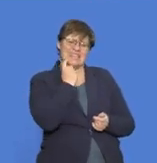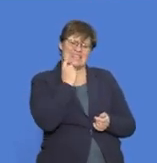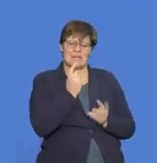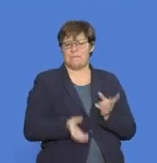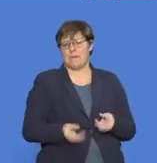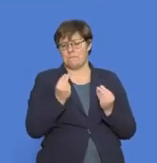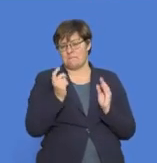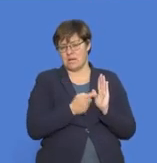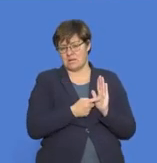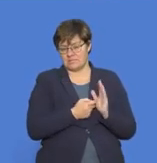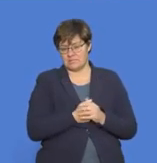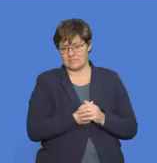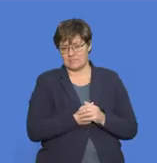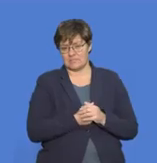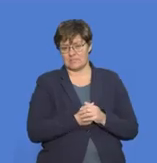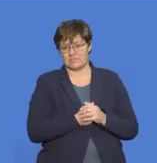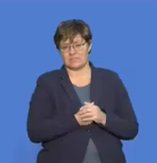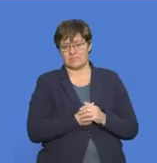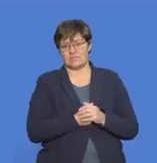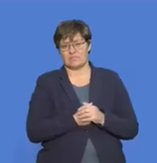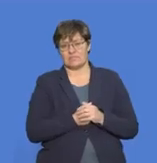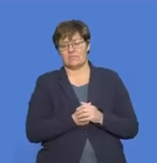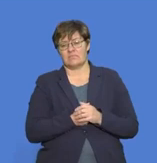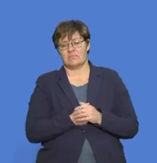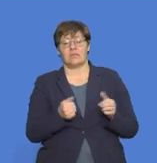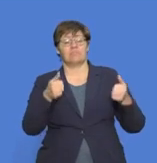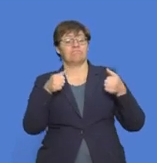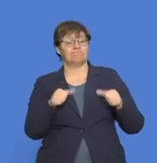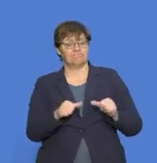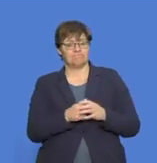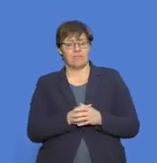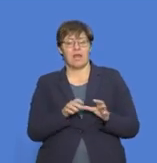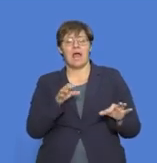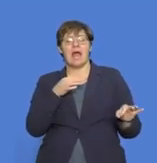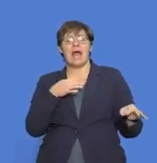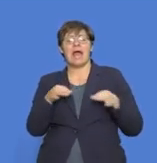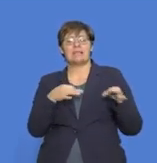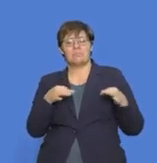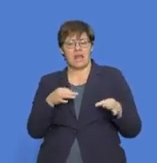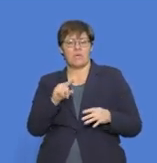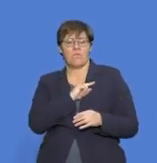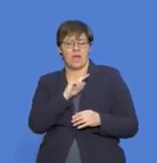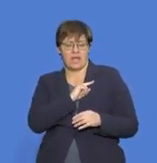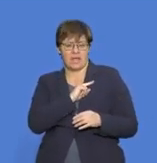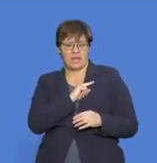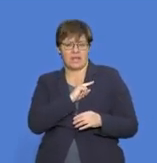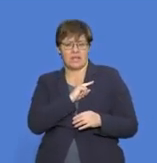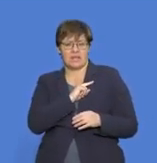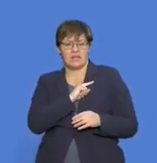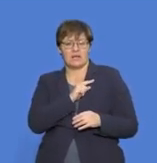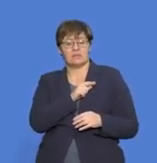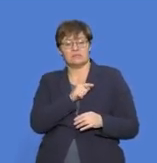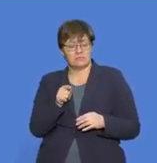get marks. Okay, next question. Explain why the greatest loss